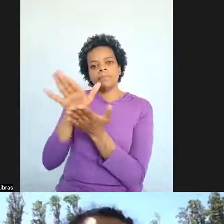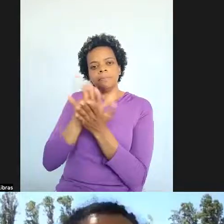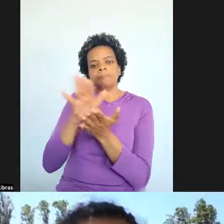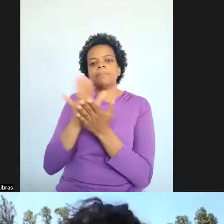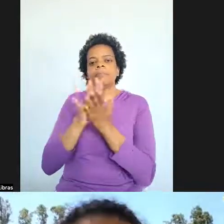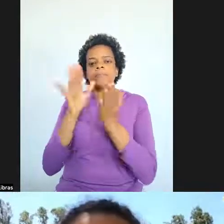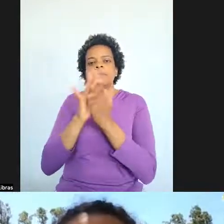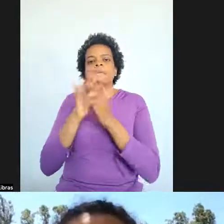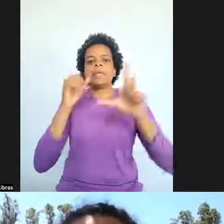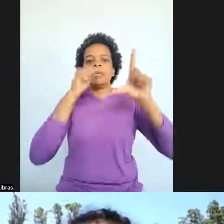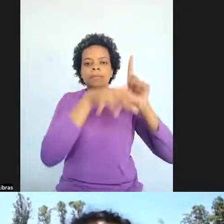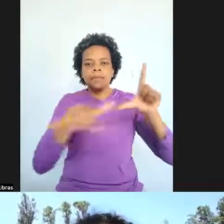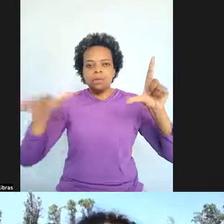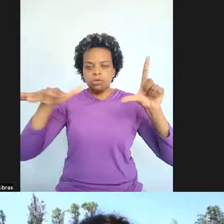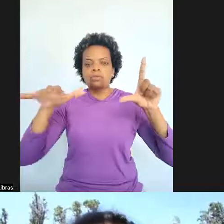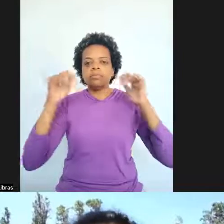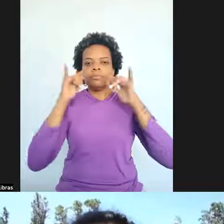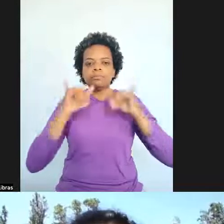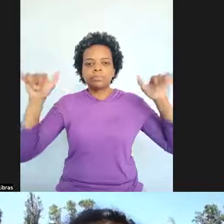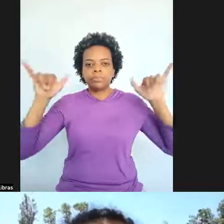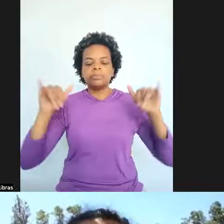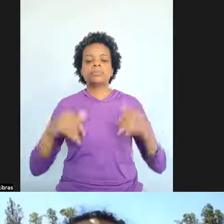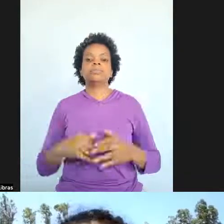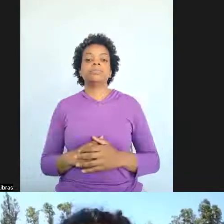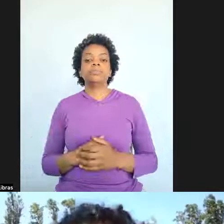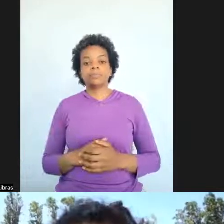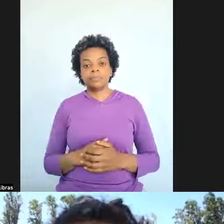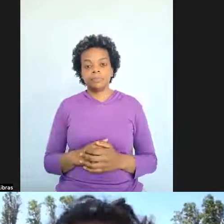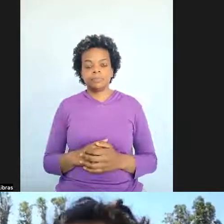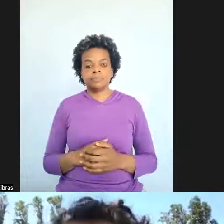7,670 media articles were published through our network.